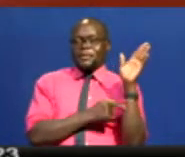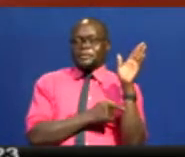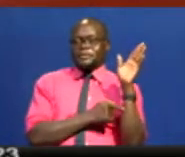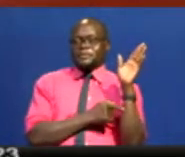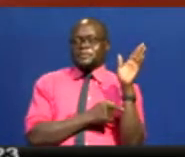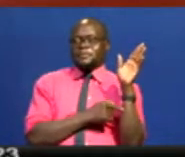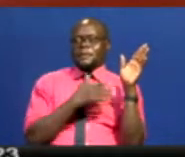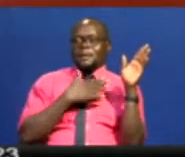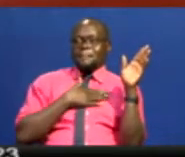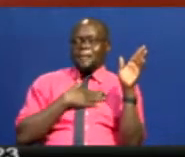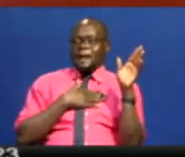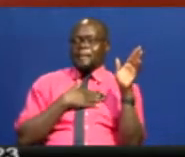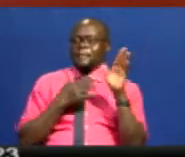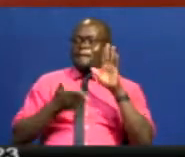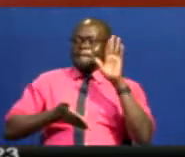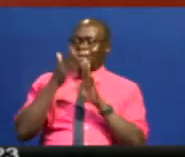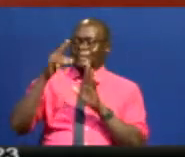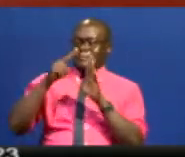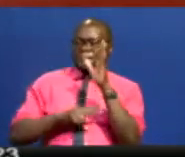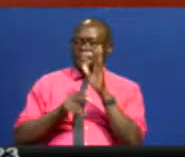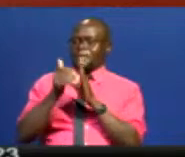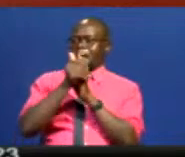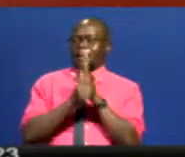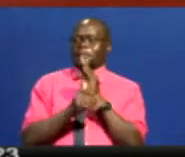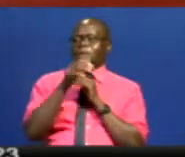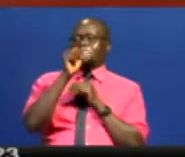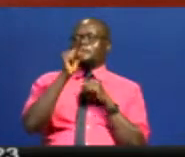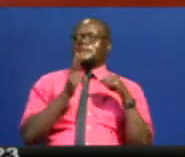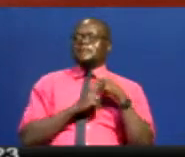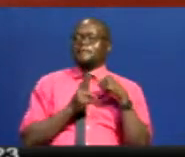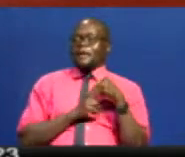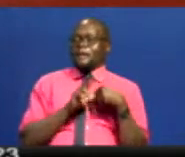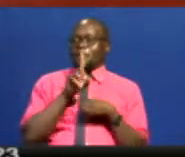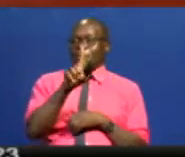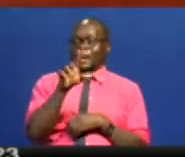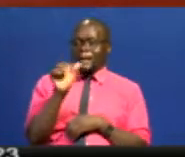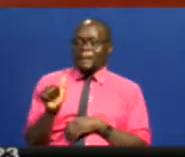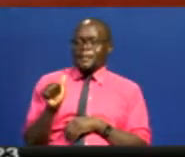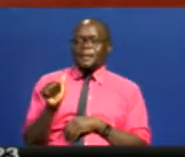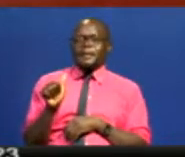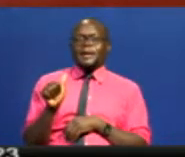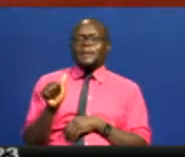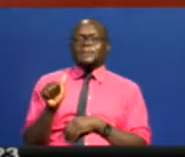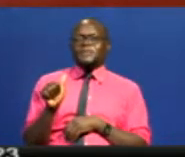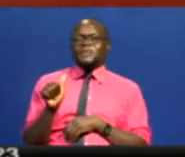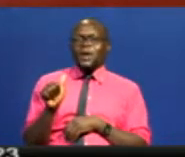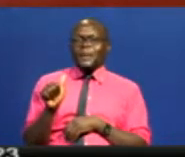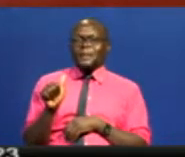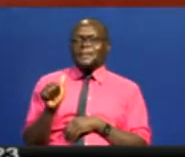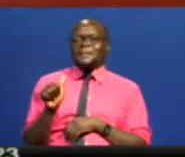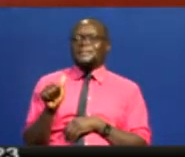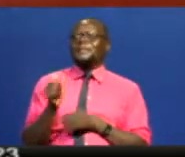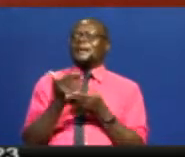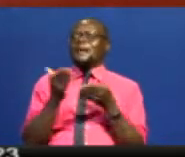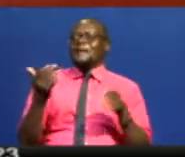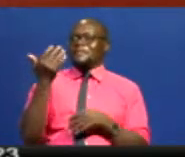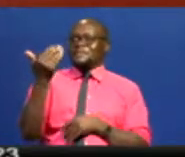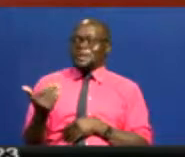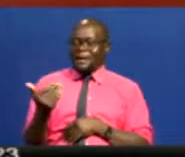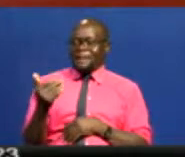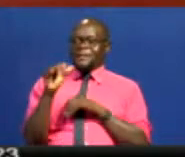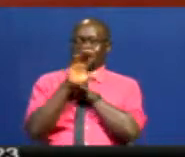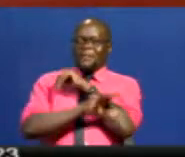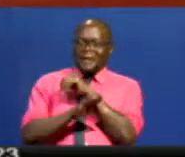My quick reading on Article 57, 1A, it says clearly, every child of this